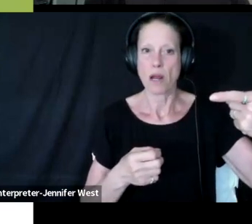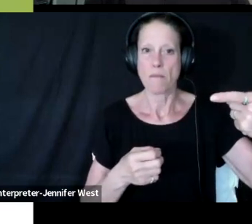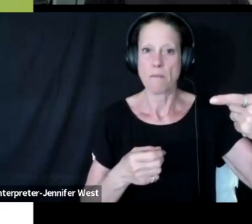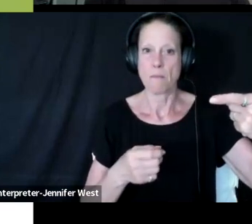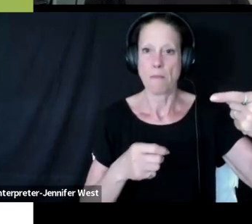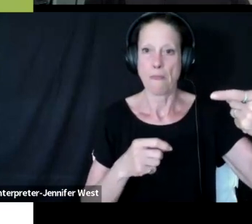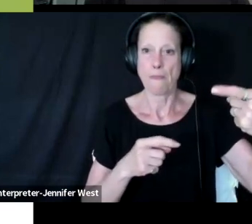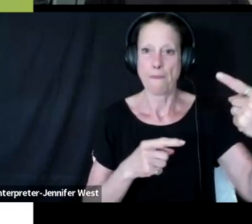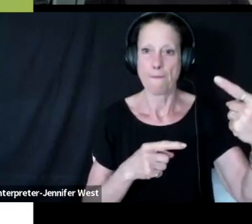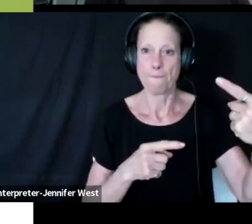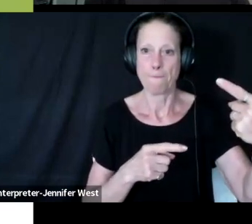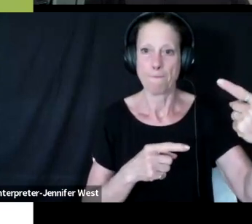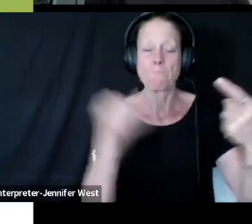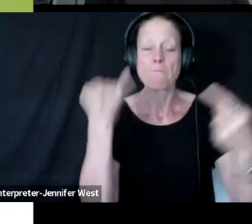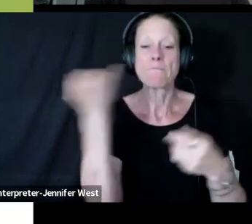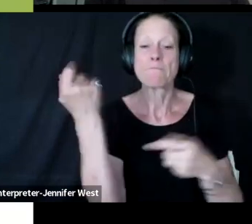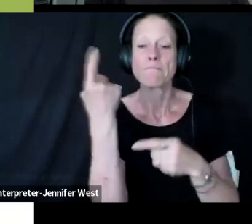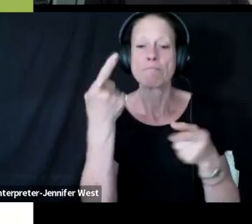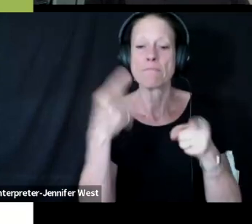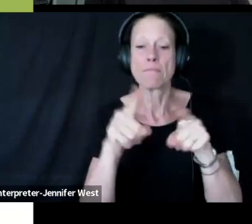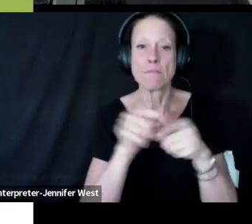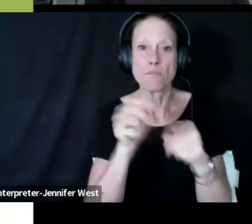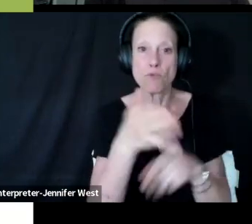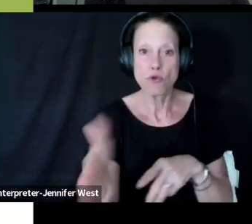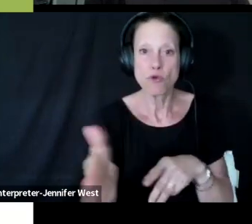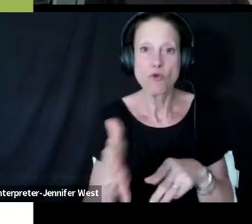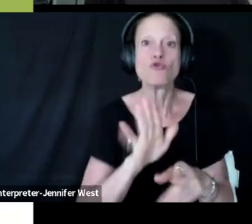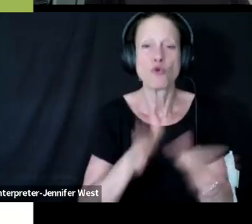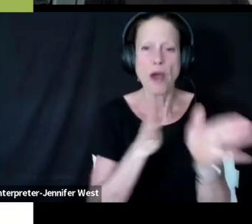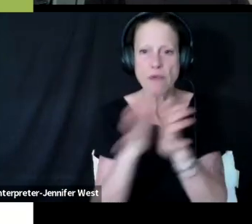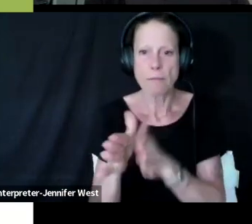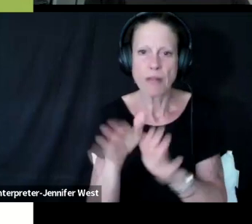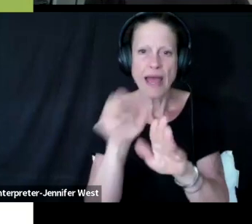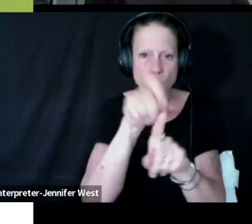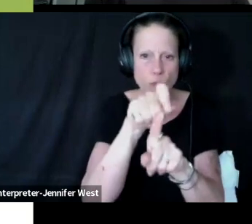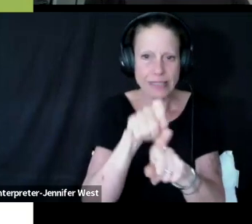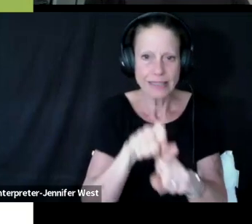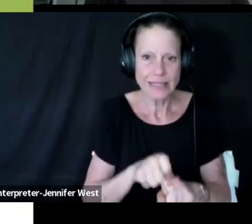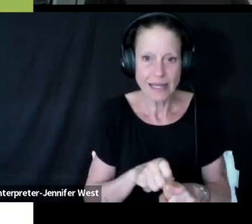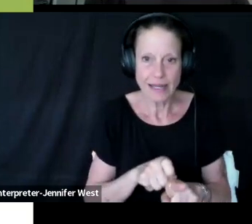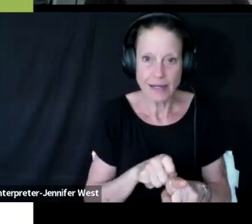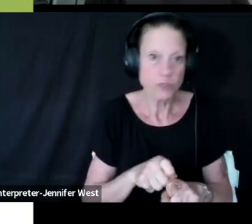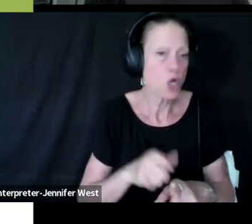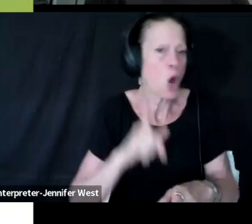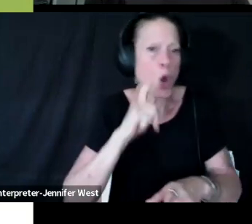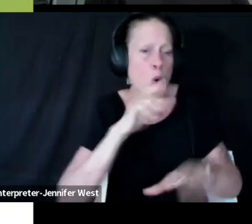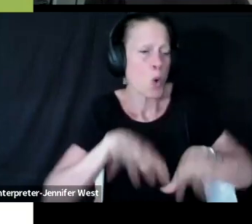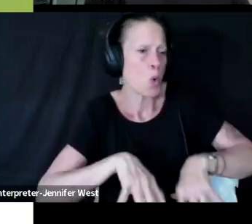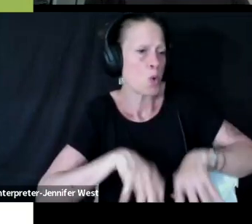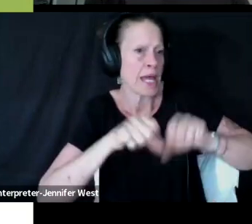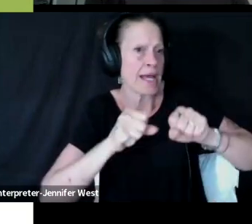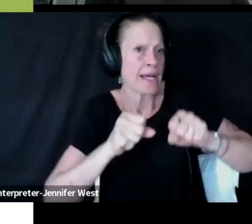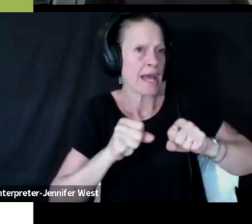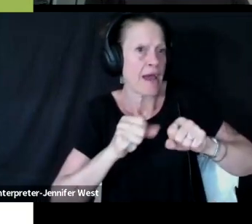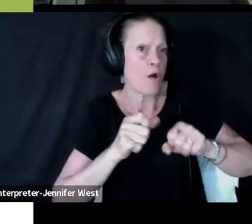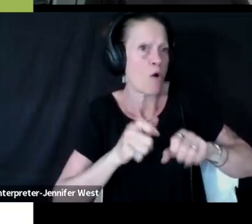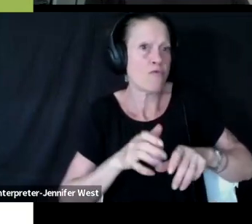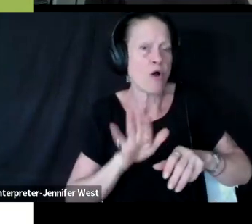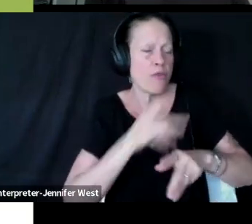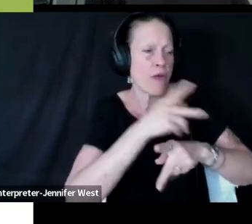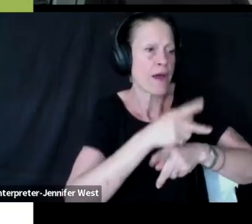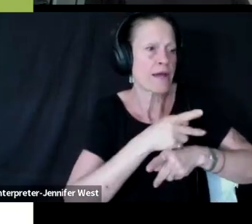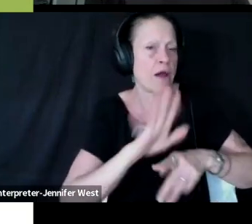you, do you have a detailed plan to make sure whomever is taking over the care of your loved one knows exactly how to care for